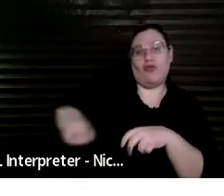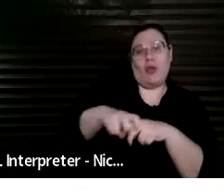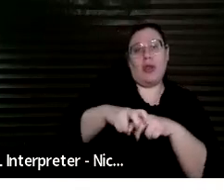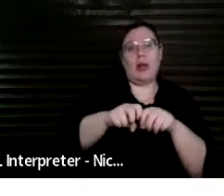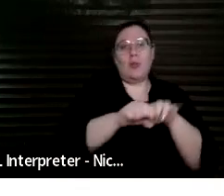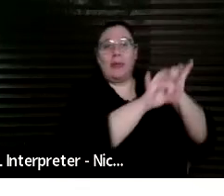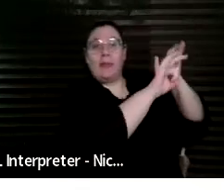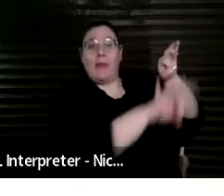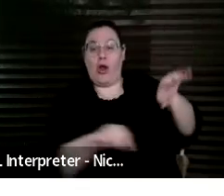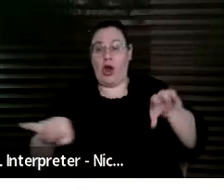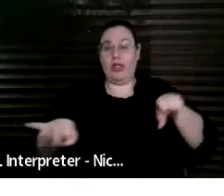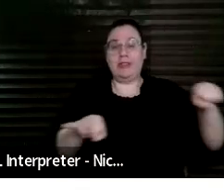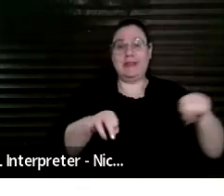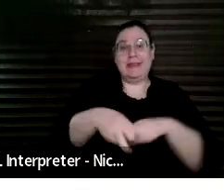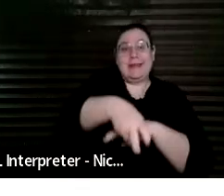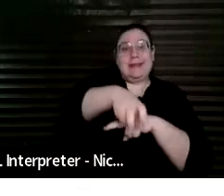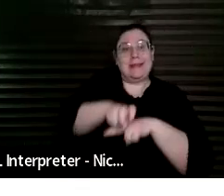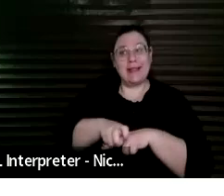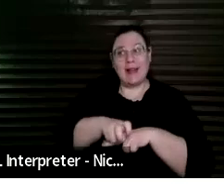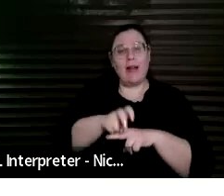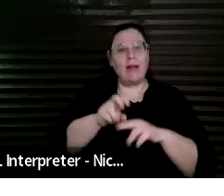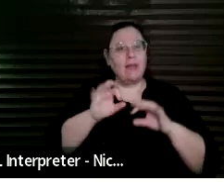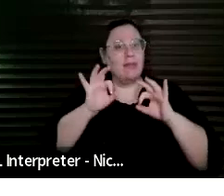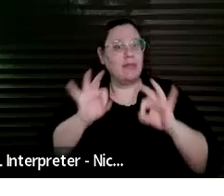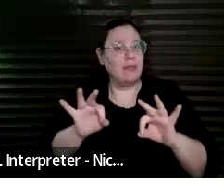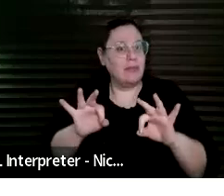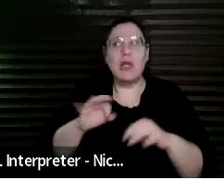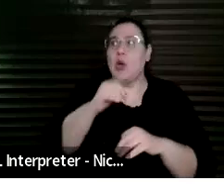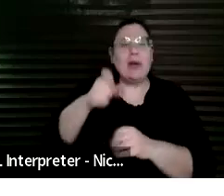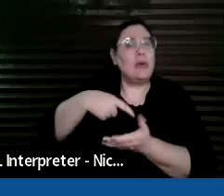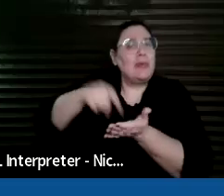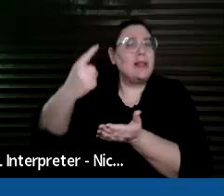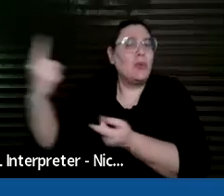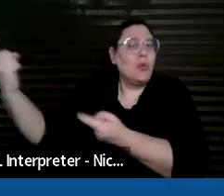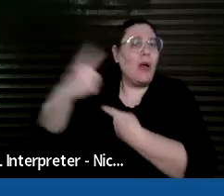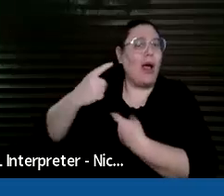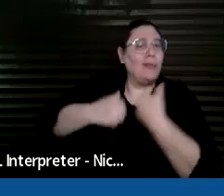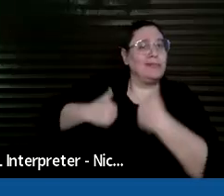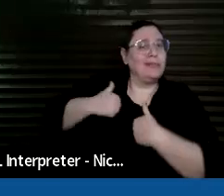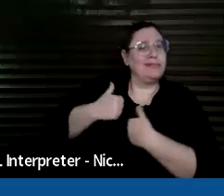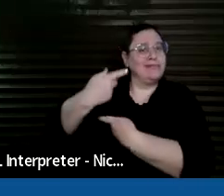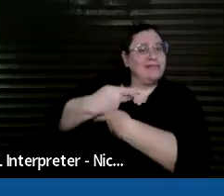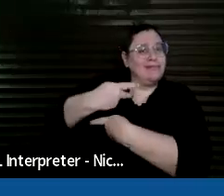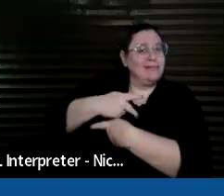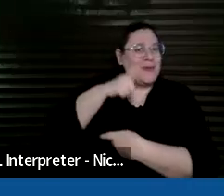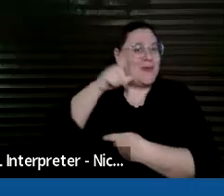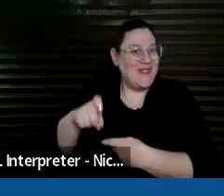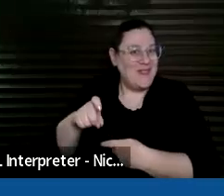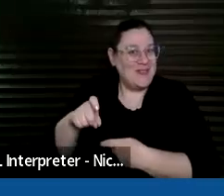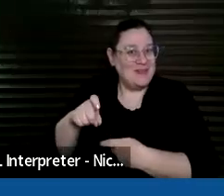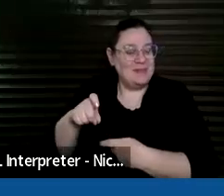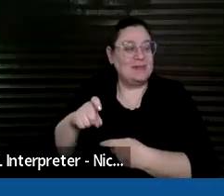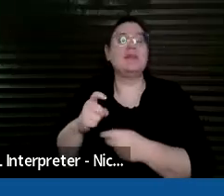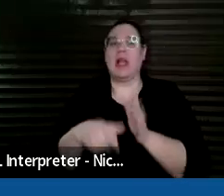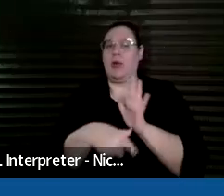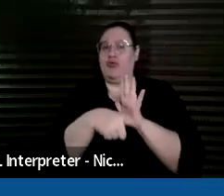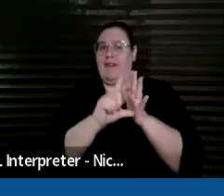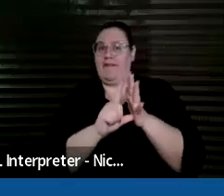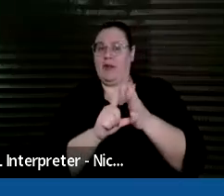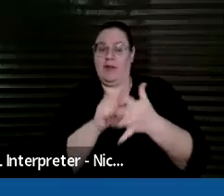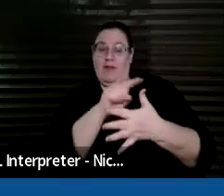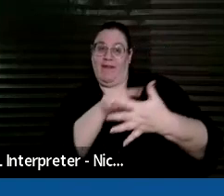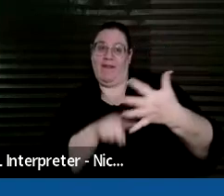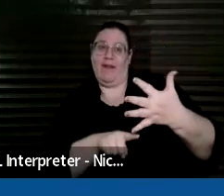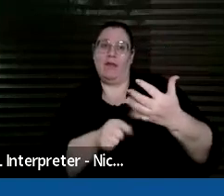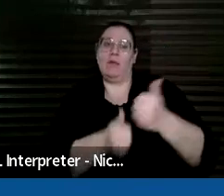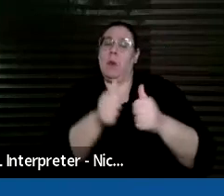a paid caregiver. Let's review 5 of the most common challenges in the home